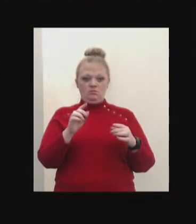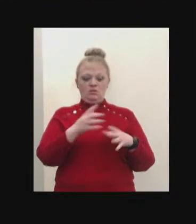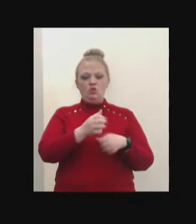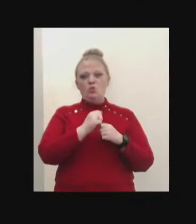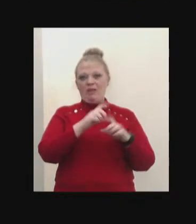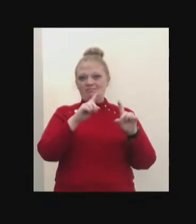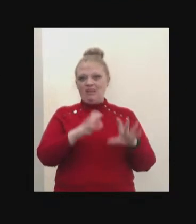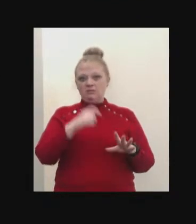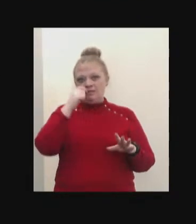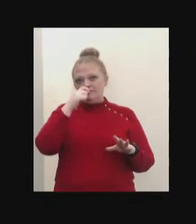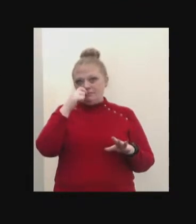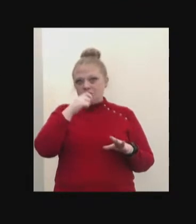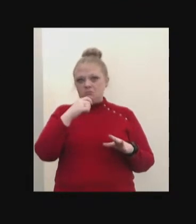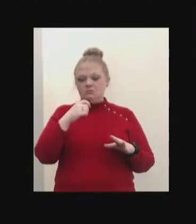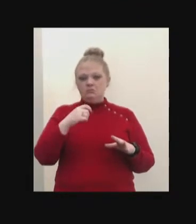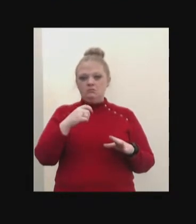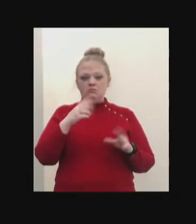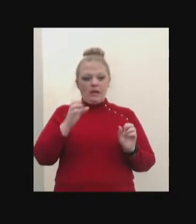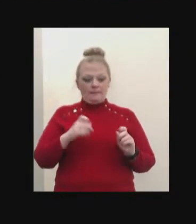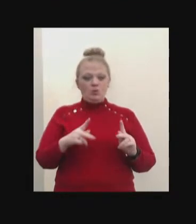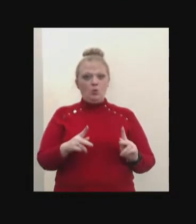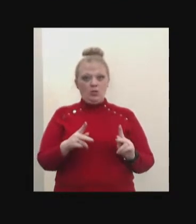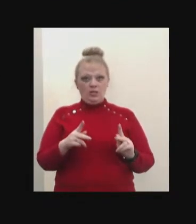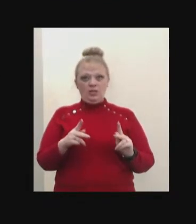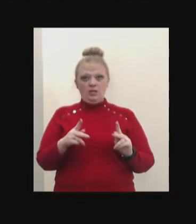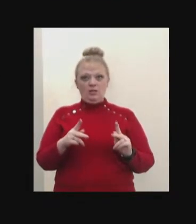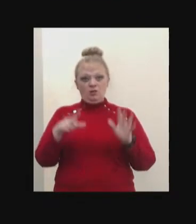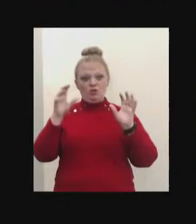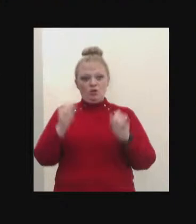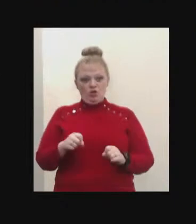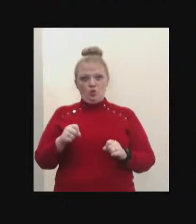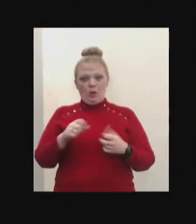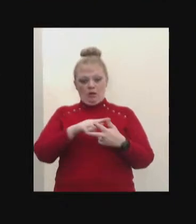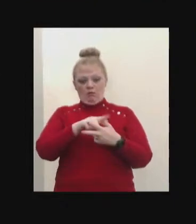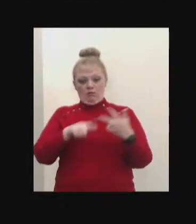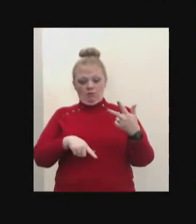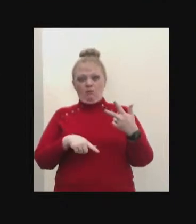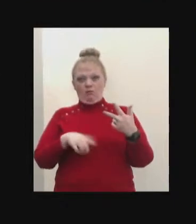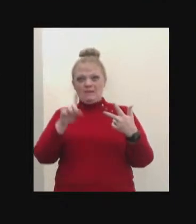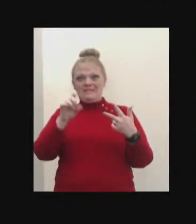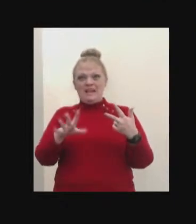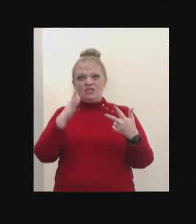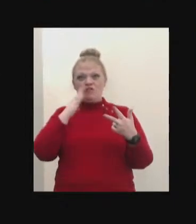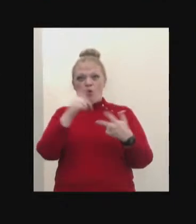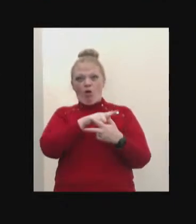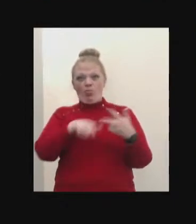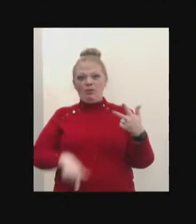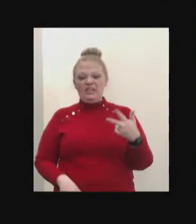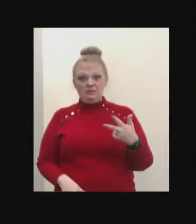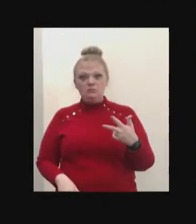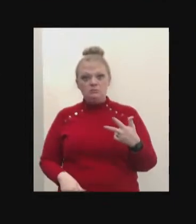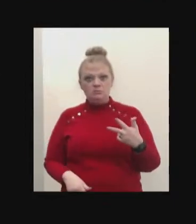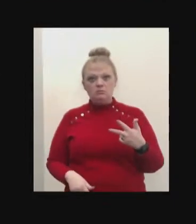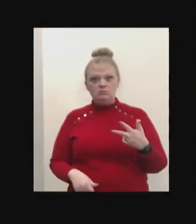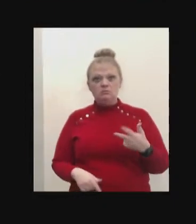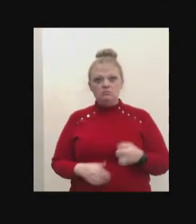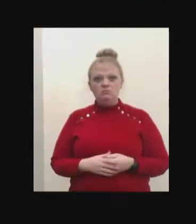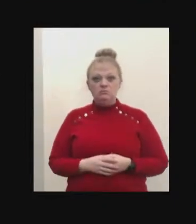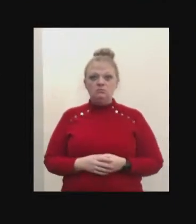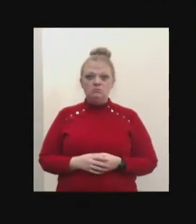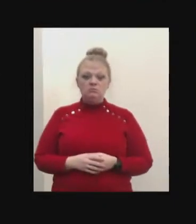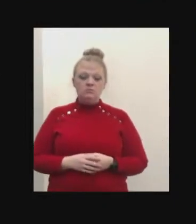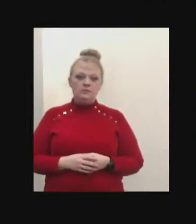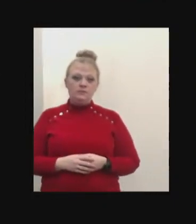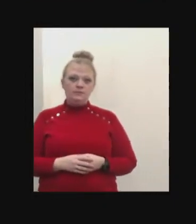Labs the opportunity to have a multiplex test where everybody is tested for all three pathogens. So